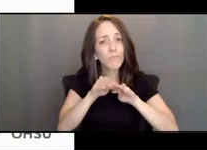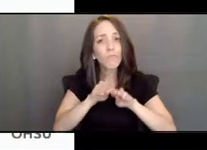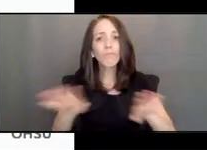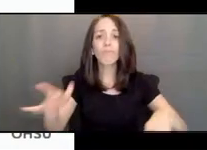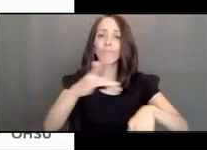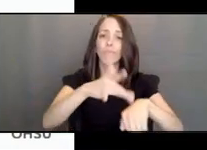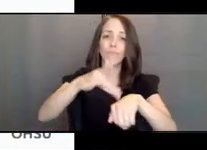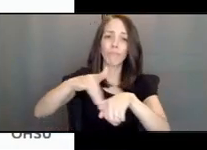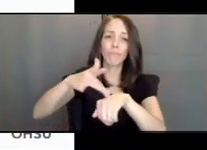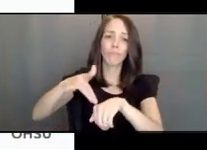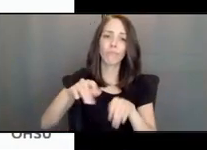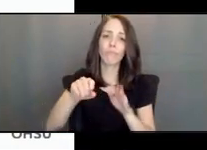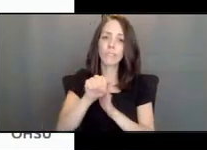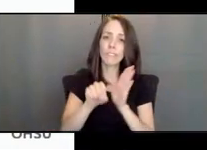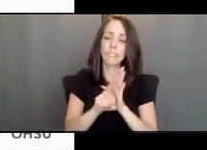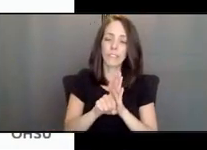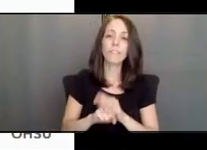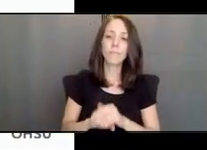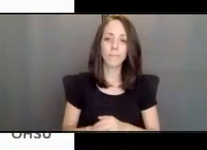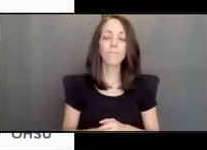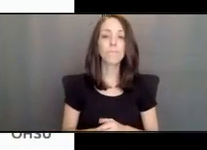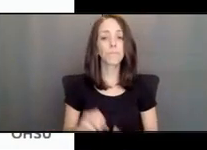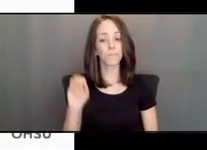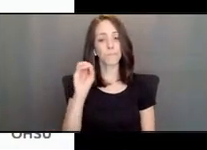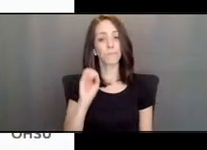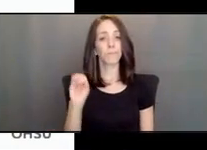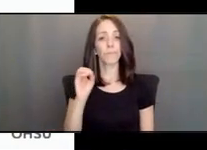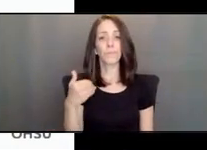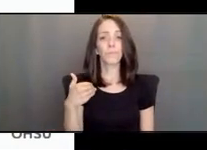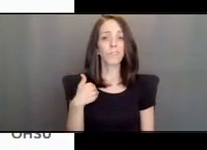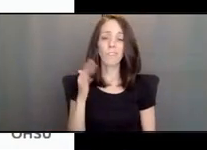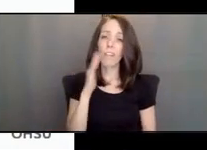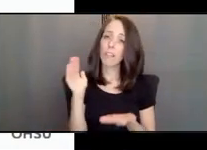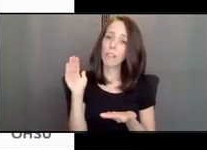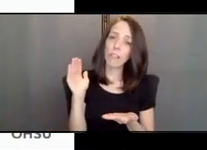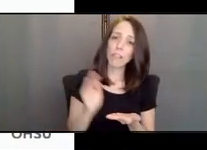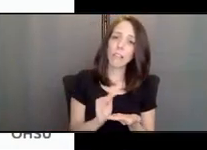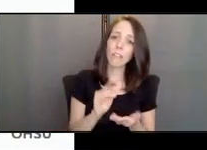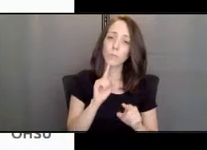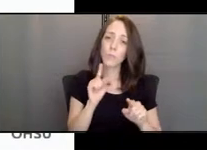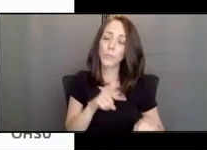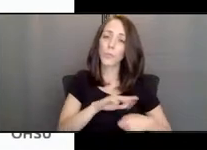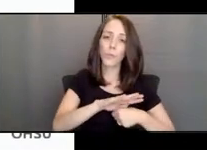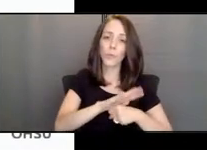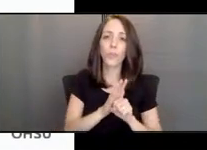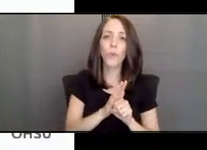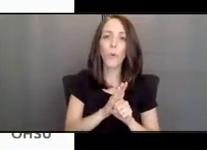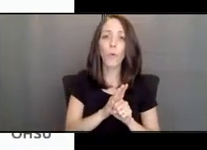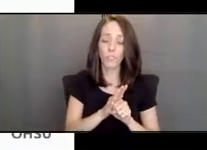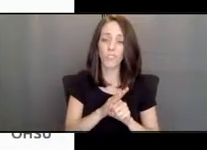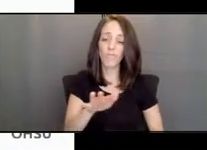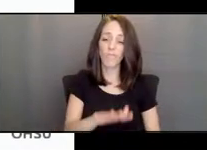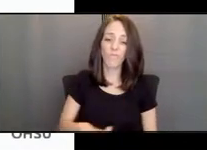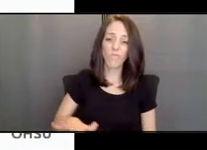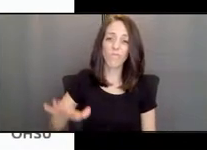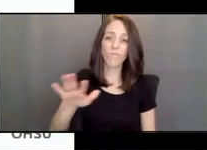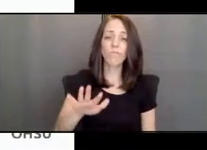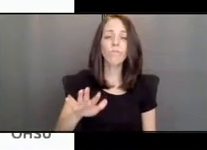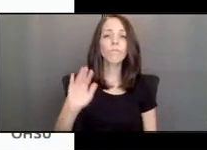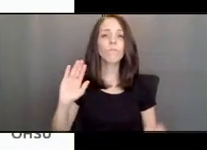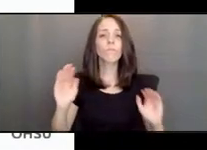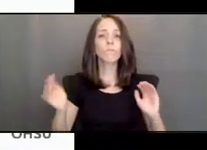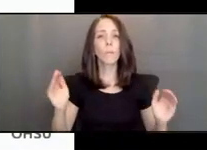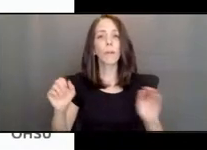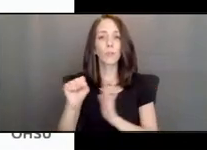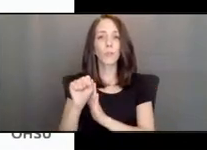state. Oregon has had fewer reported COVID cases per capita than all other states but Vermont